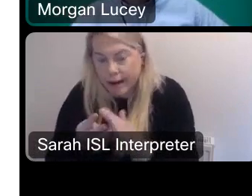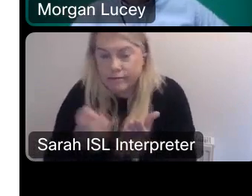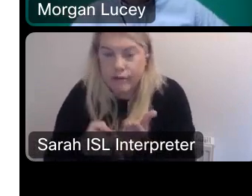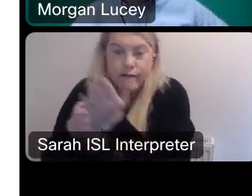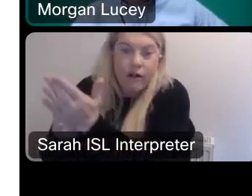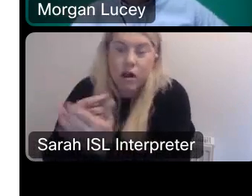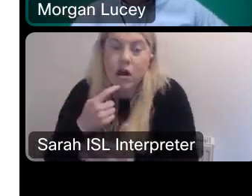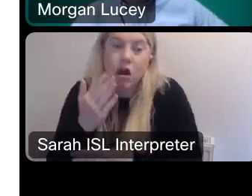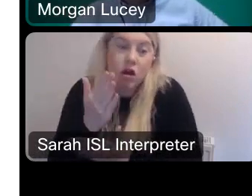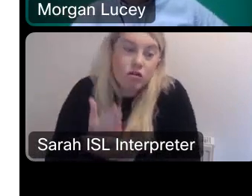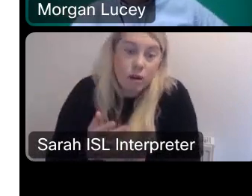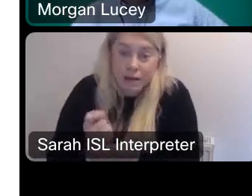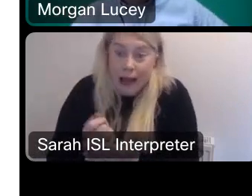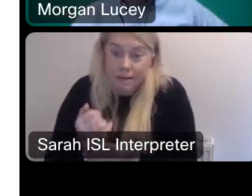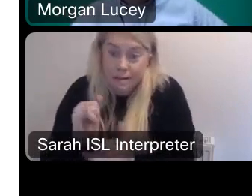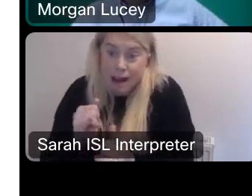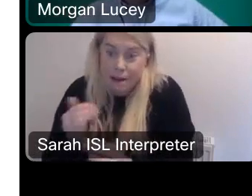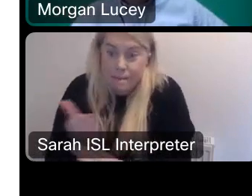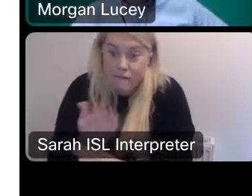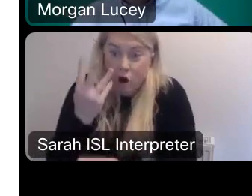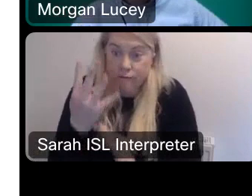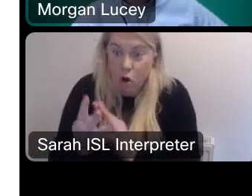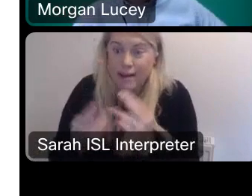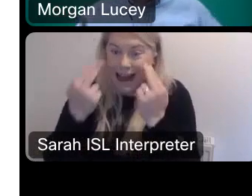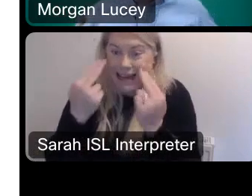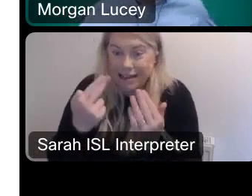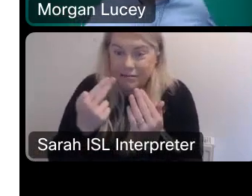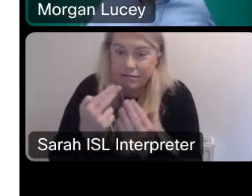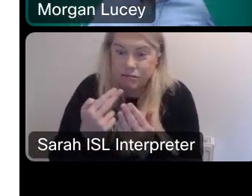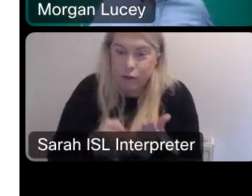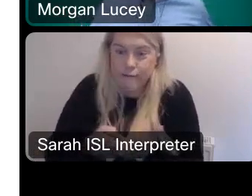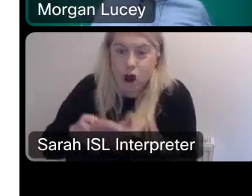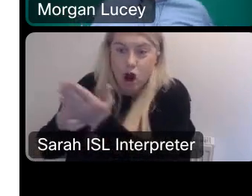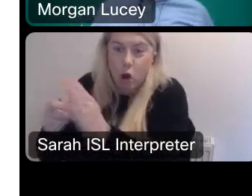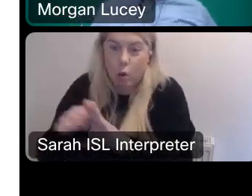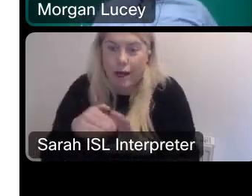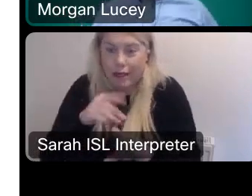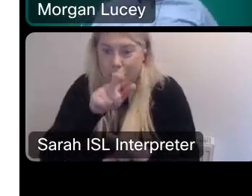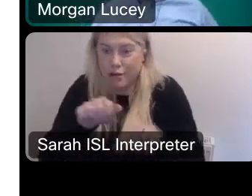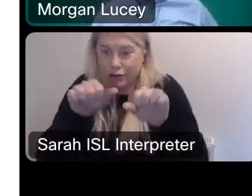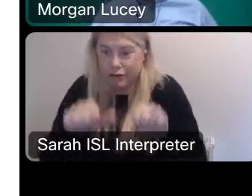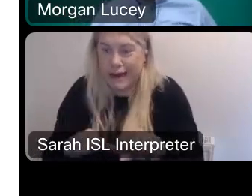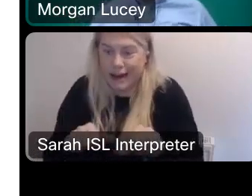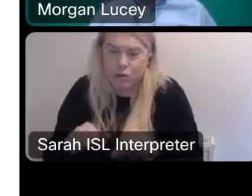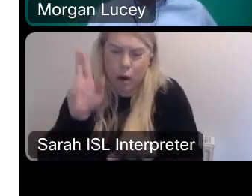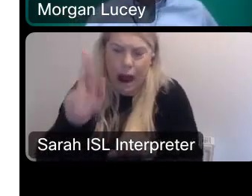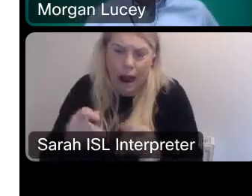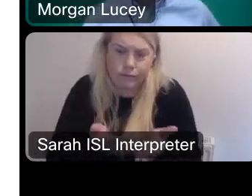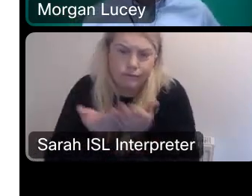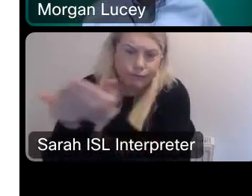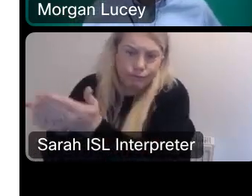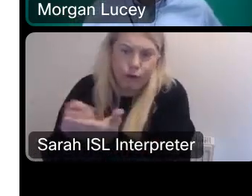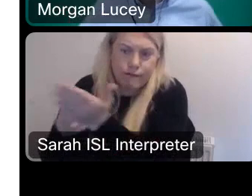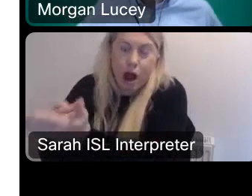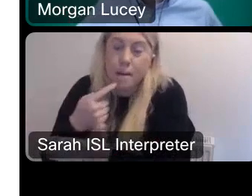if support is required before that, with consent, that can be sent in. Alternatively, the employee can